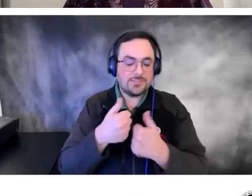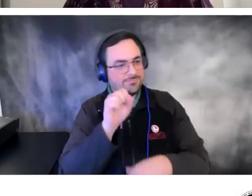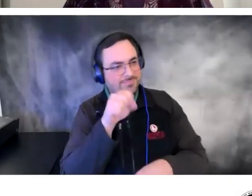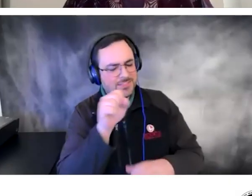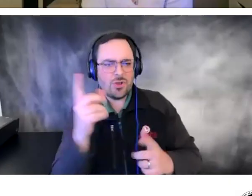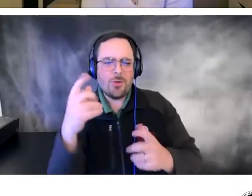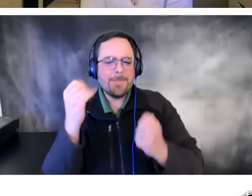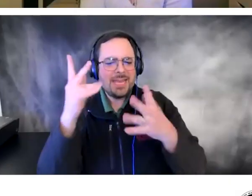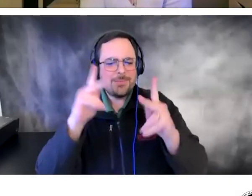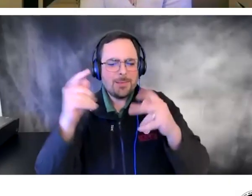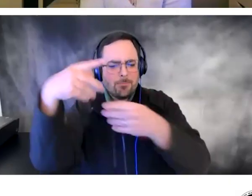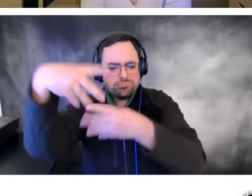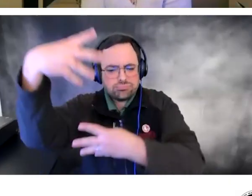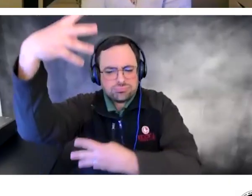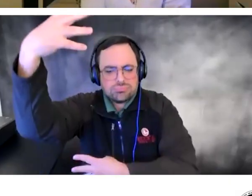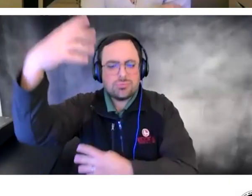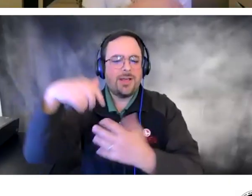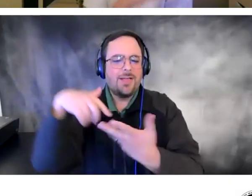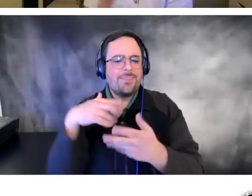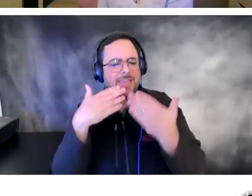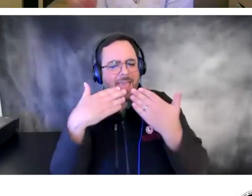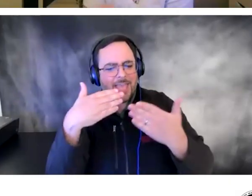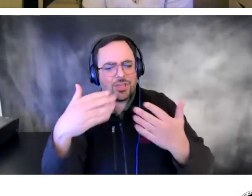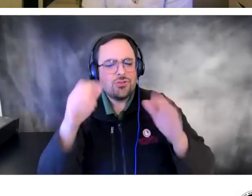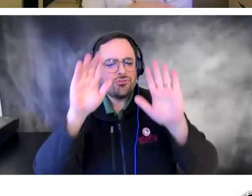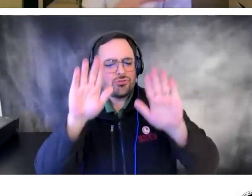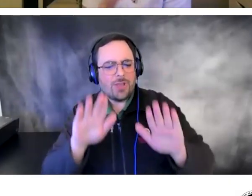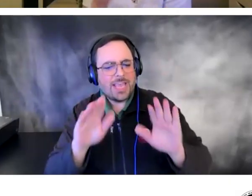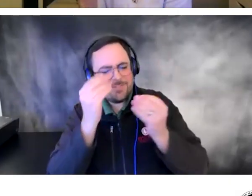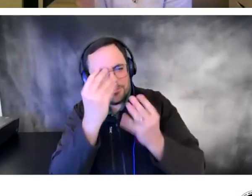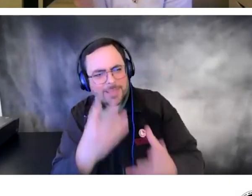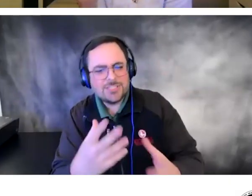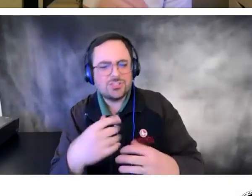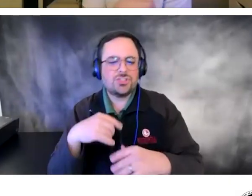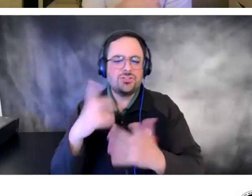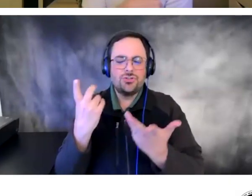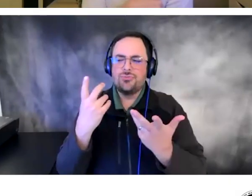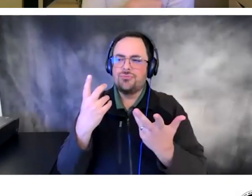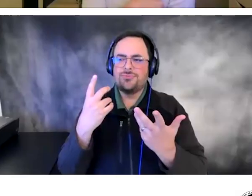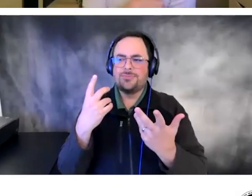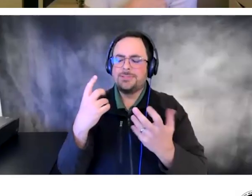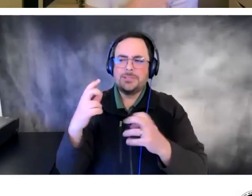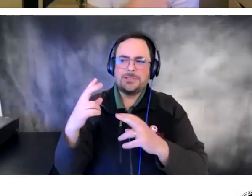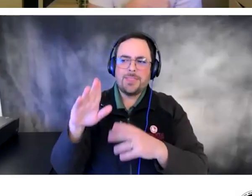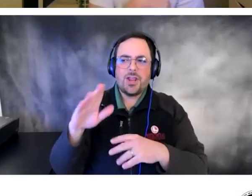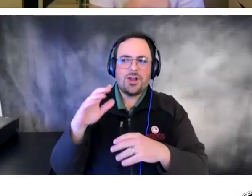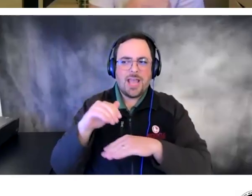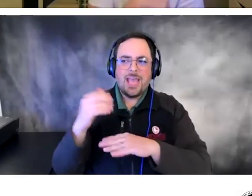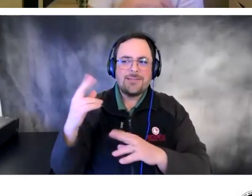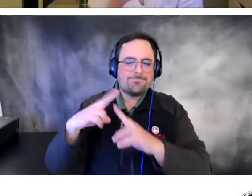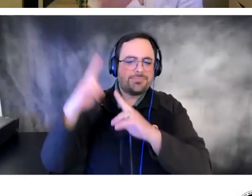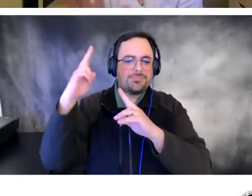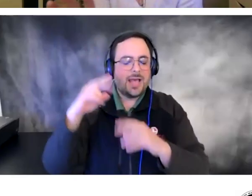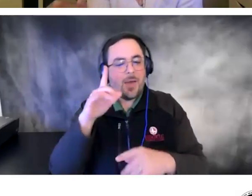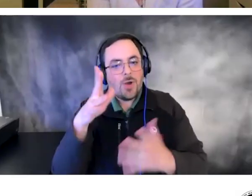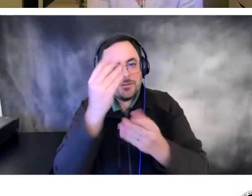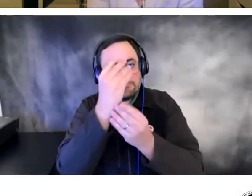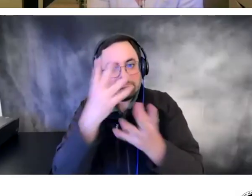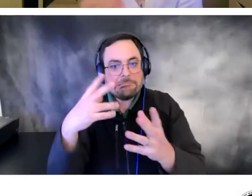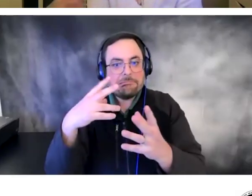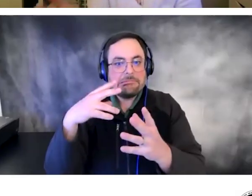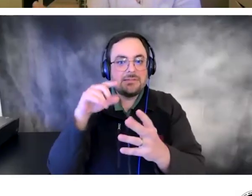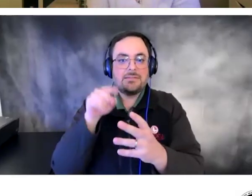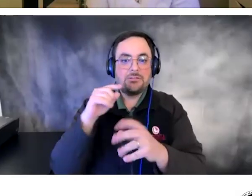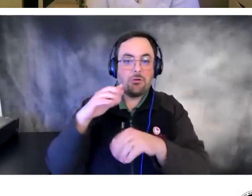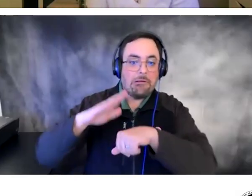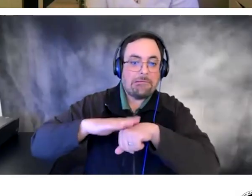So everyone is sending out a ton of thank you, thank you, thank yous, great information that you've made their night. Um, so I just want to point out,